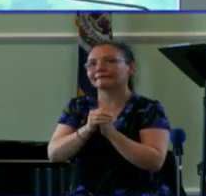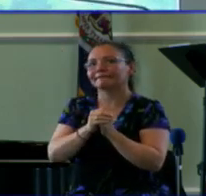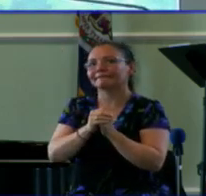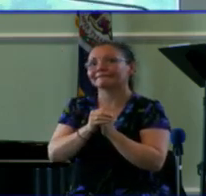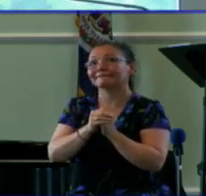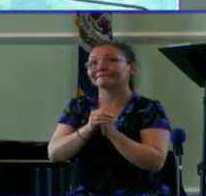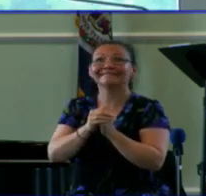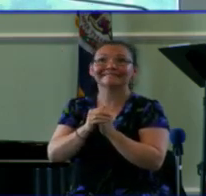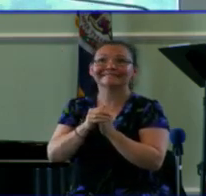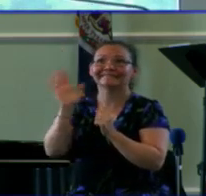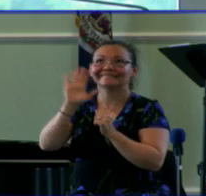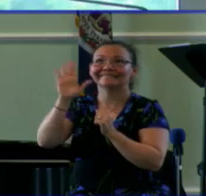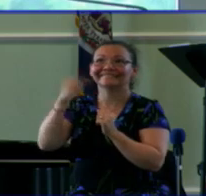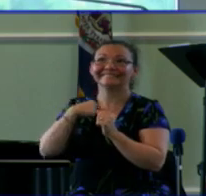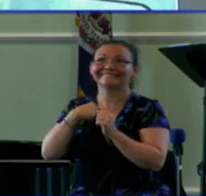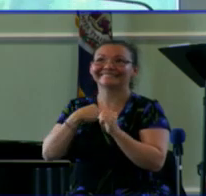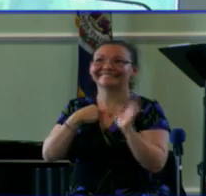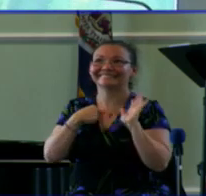hello, it's me.